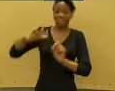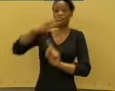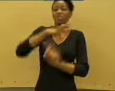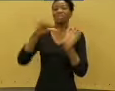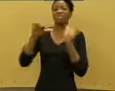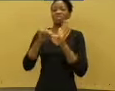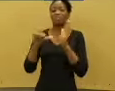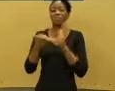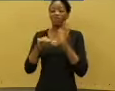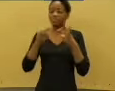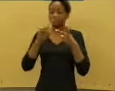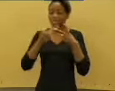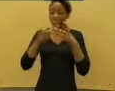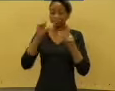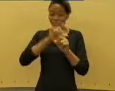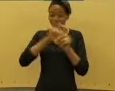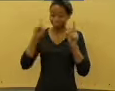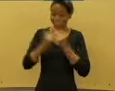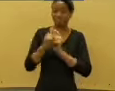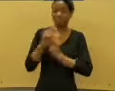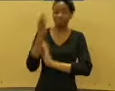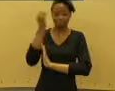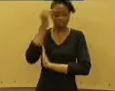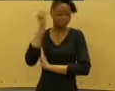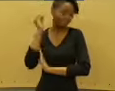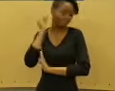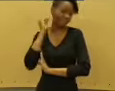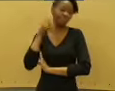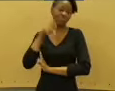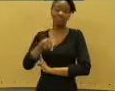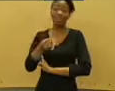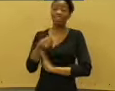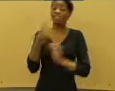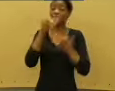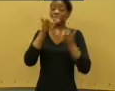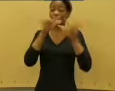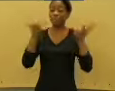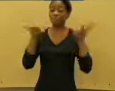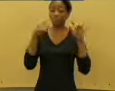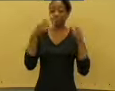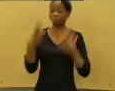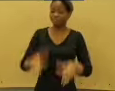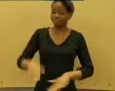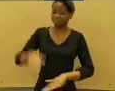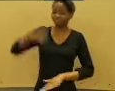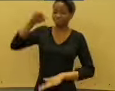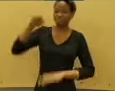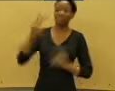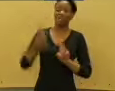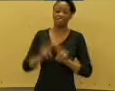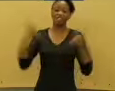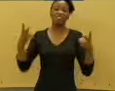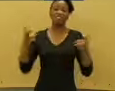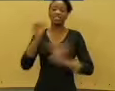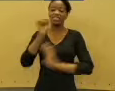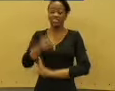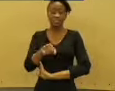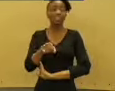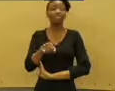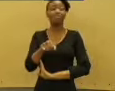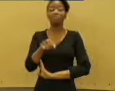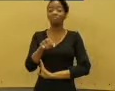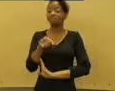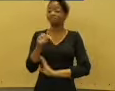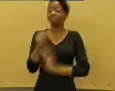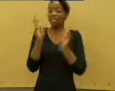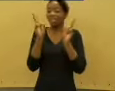enable that culture, and how like an individual can be raised in a certain way, But when you're confronted with information, when you're confronted with